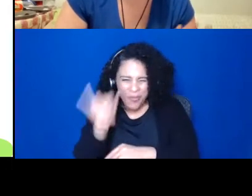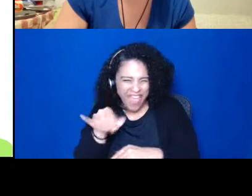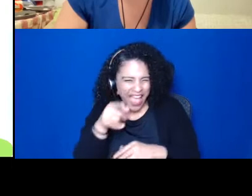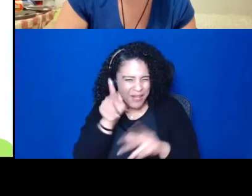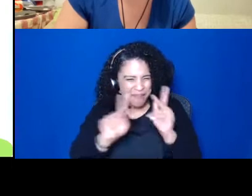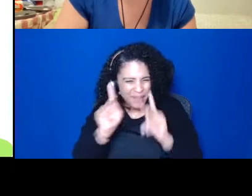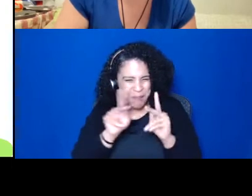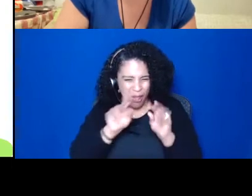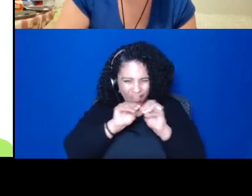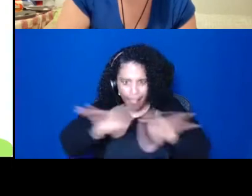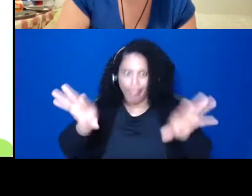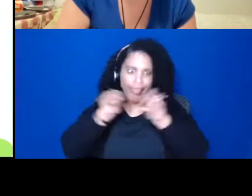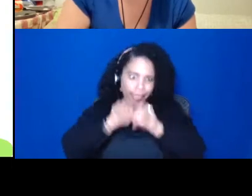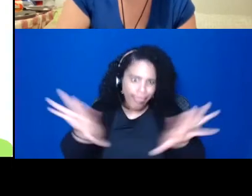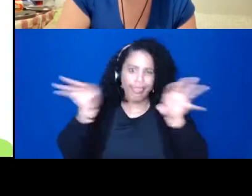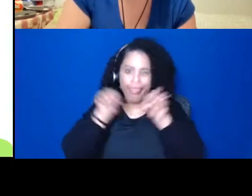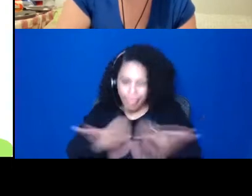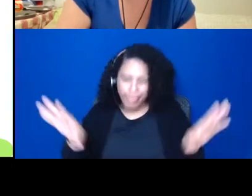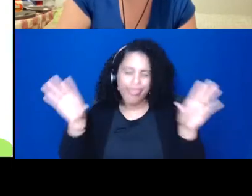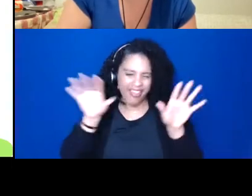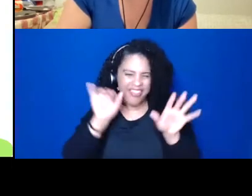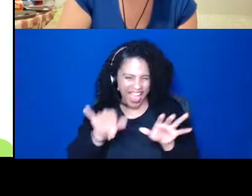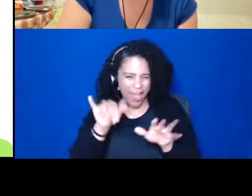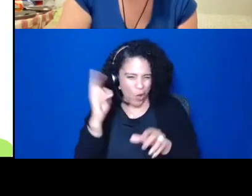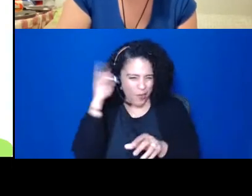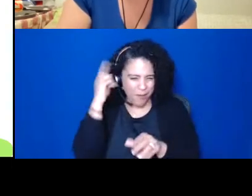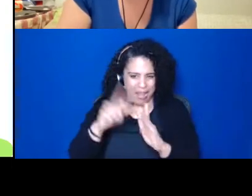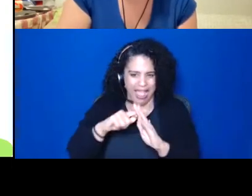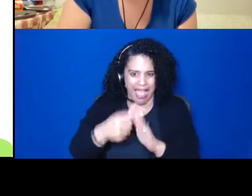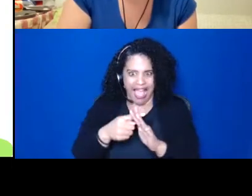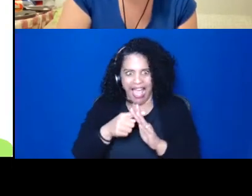of online cochlear implant activation videos.